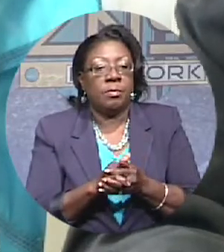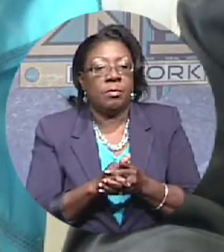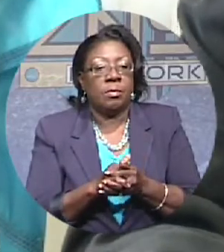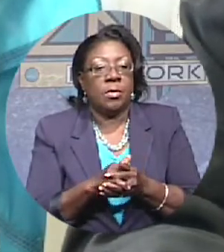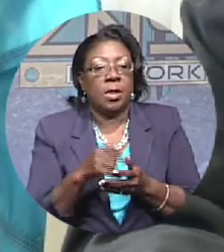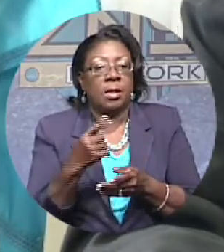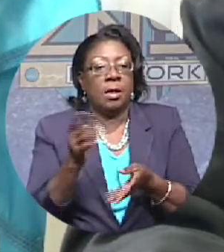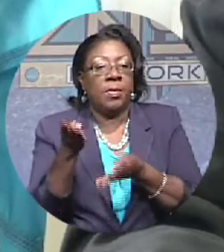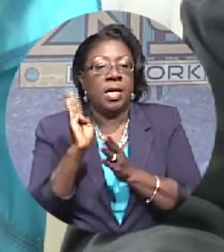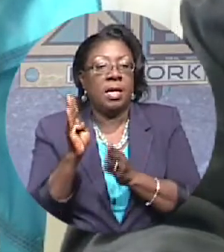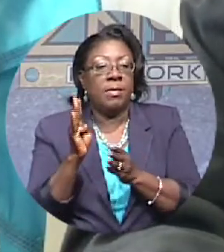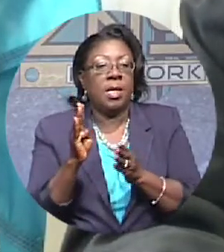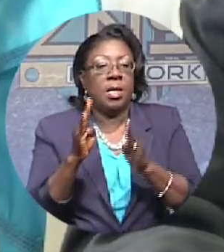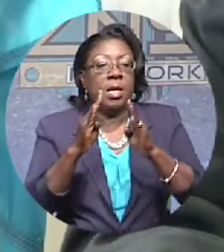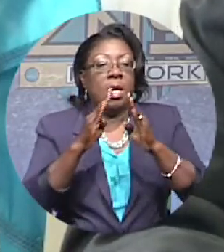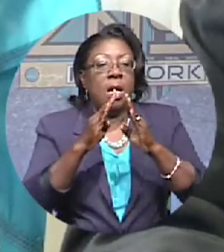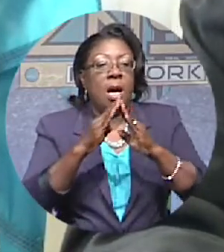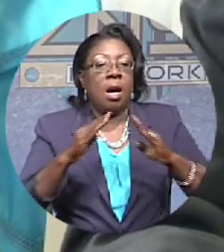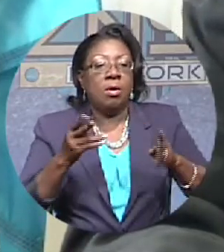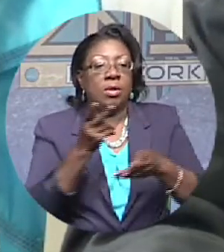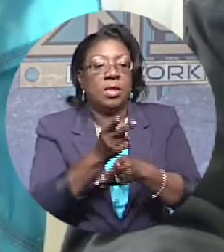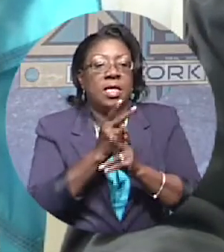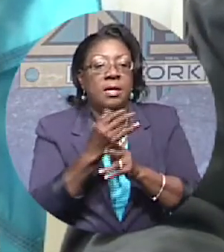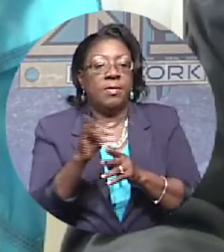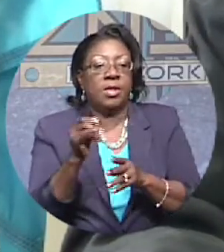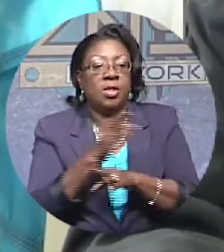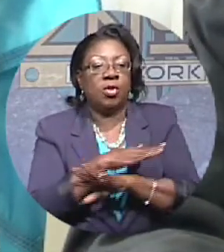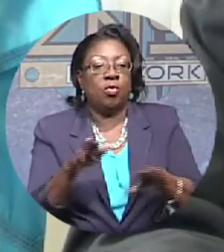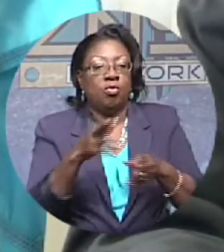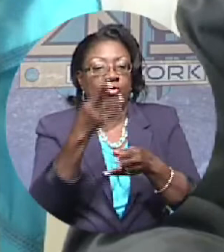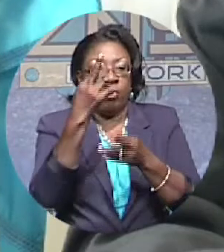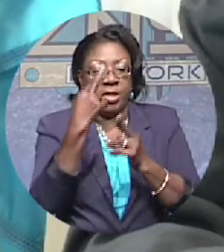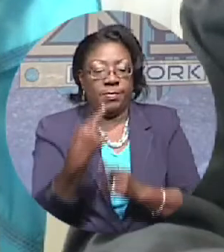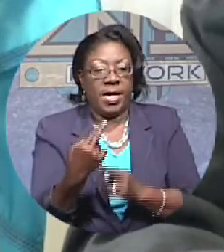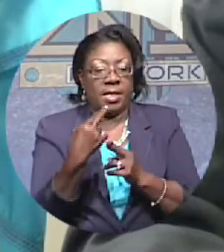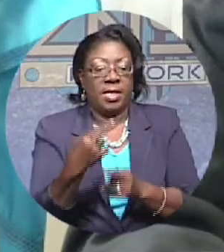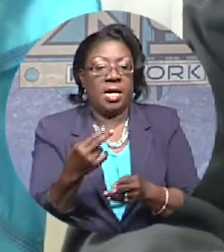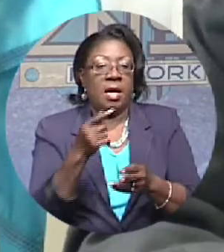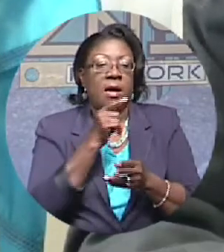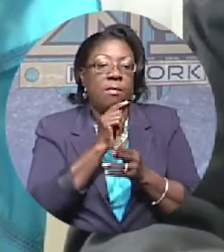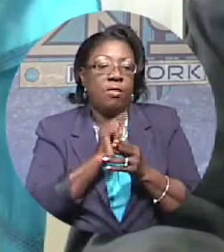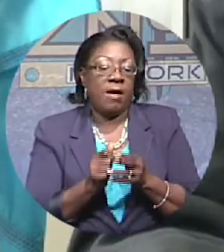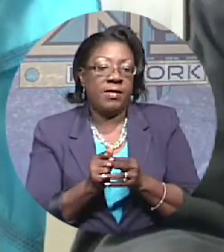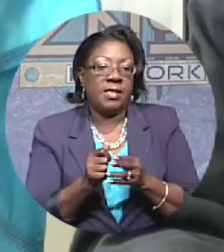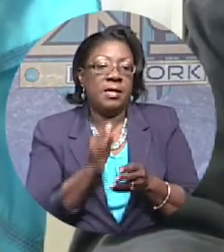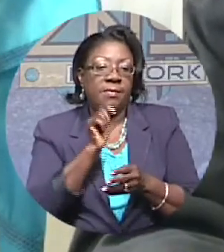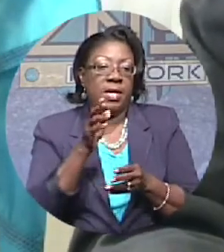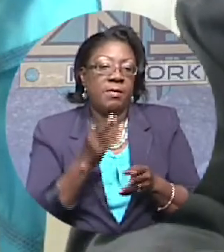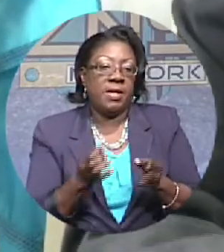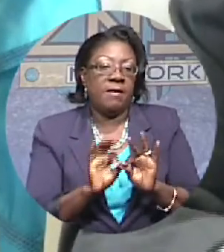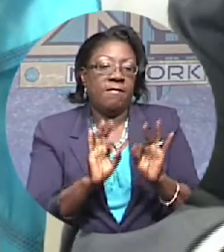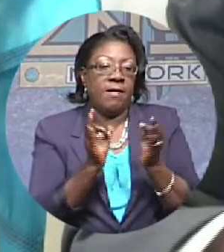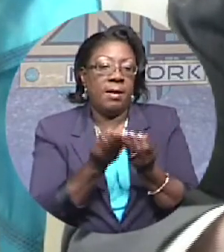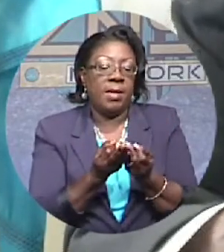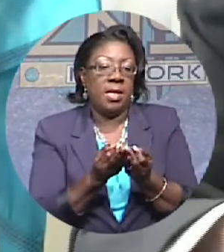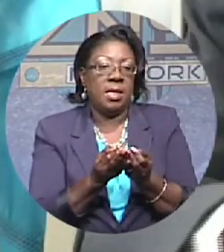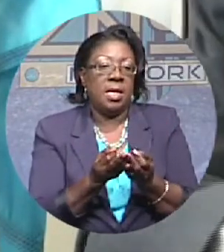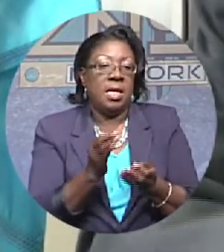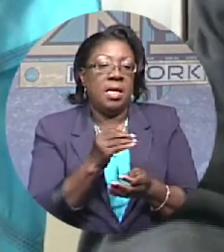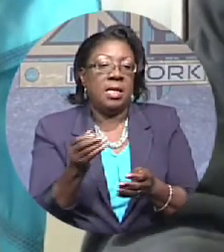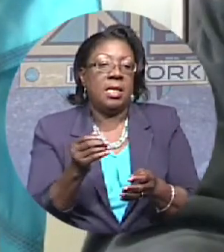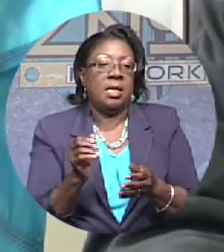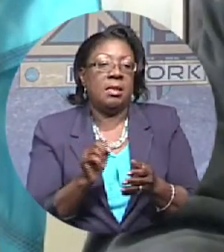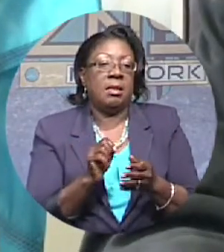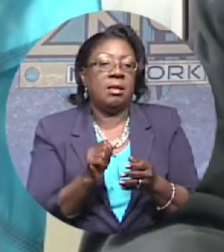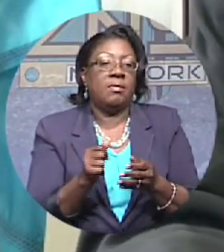the Bahamian housekeepers don't respect their privacy, intervene in their family affairs, that there are